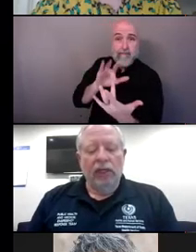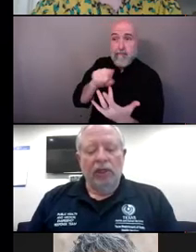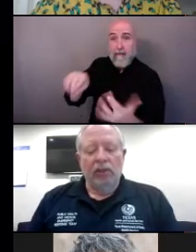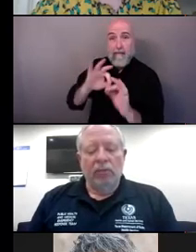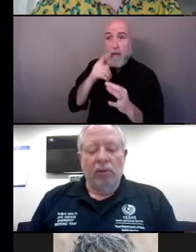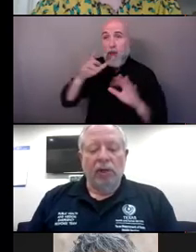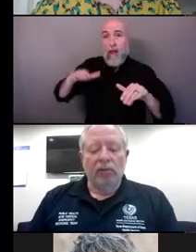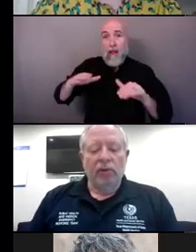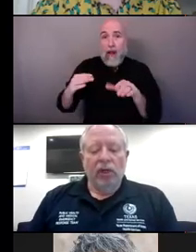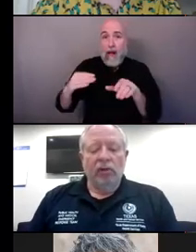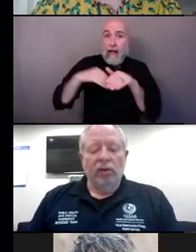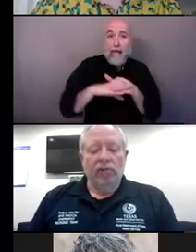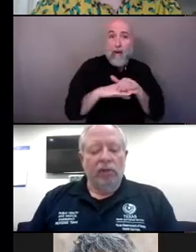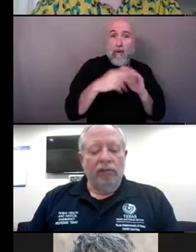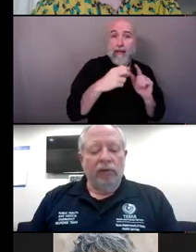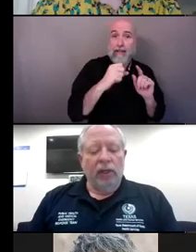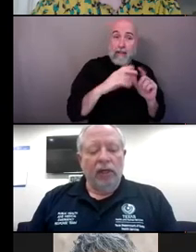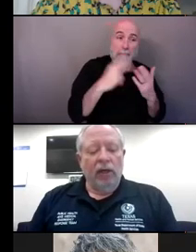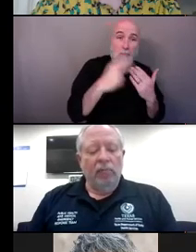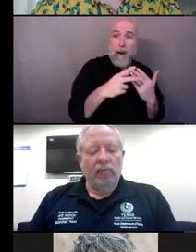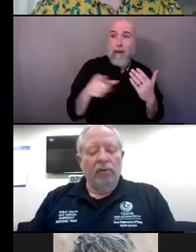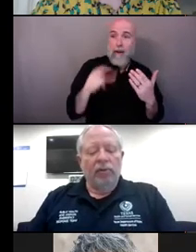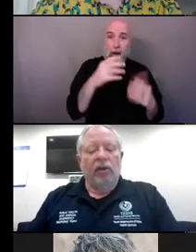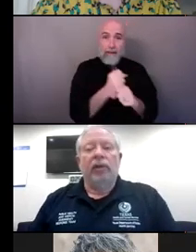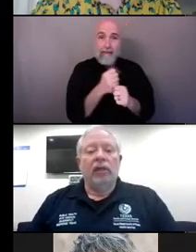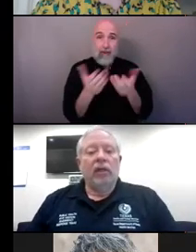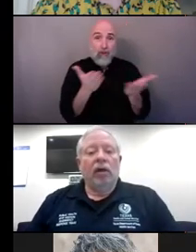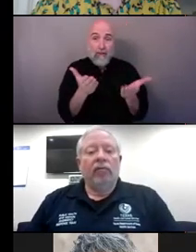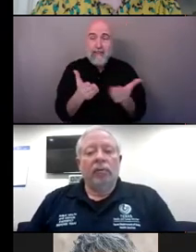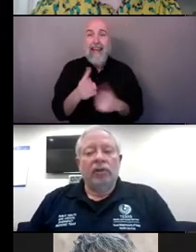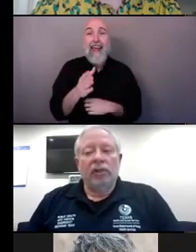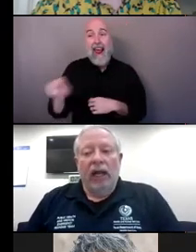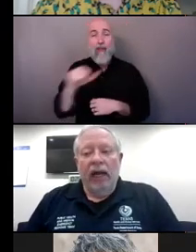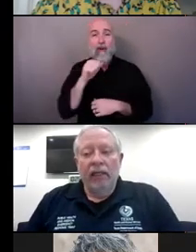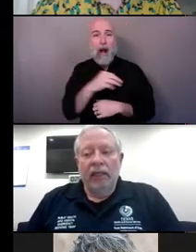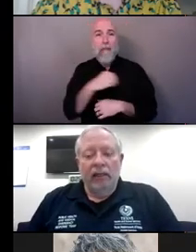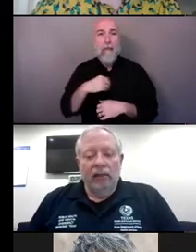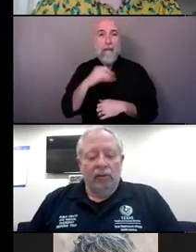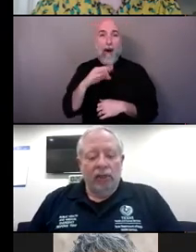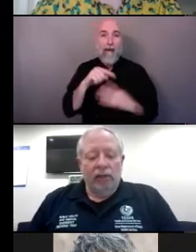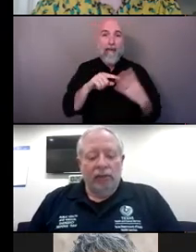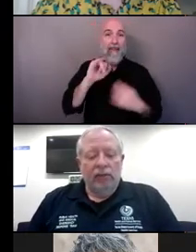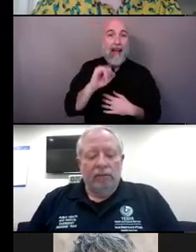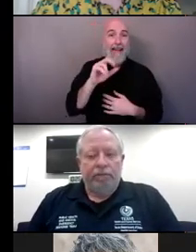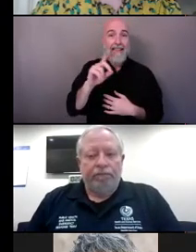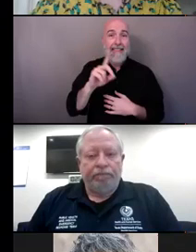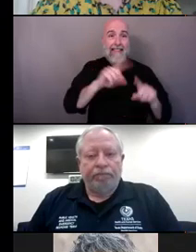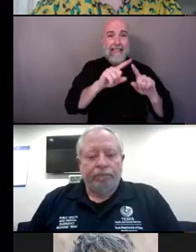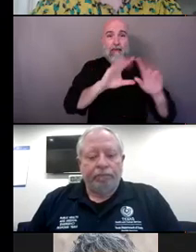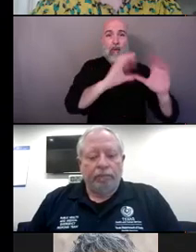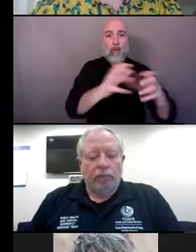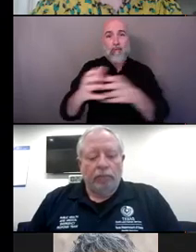enrolled in HHEC programs and service delivery and are not members of the aforementioned IDD associations.